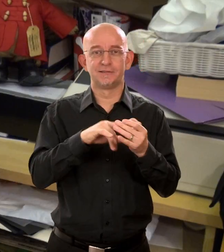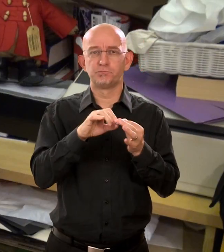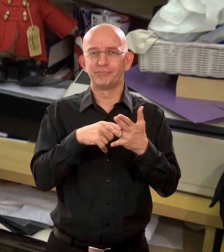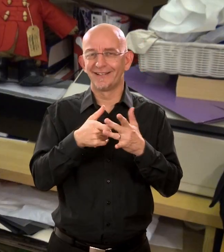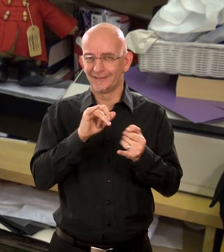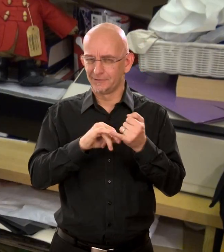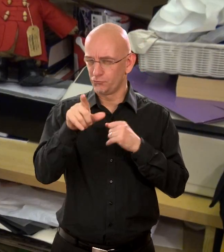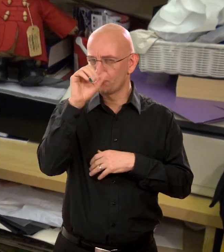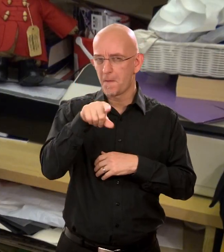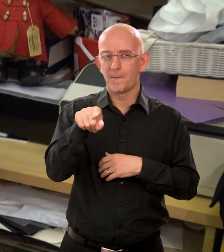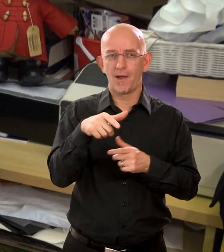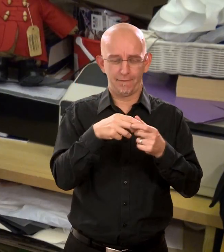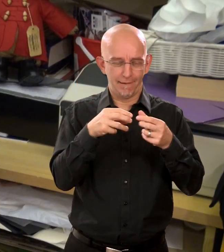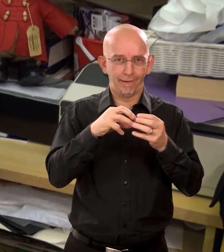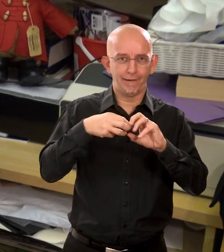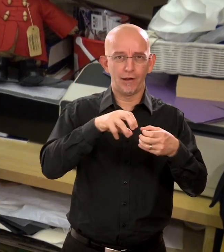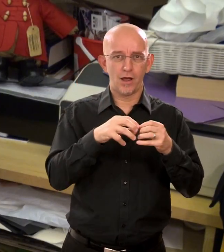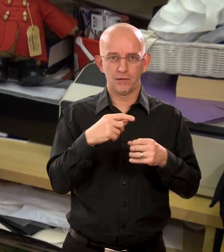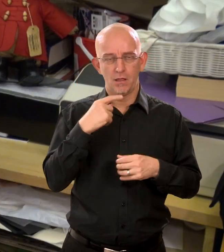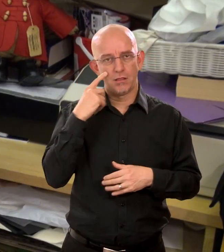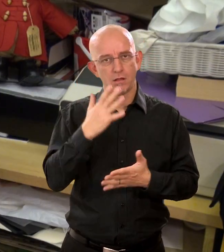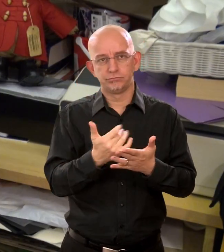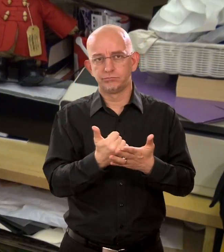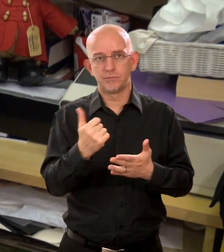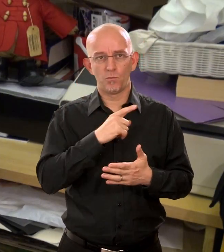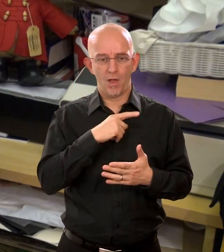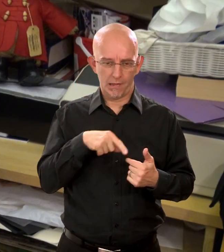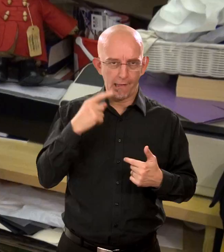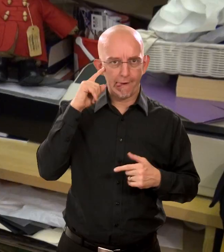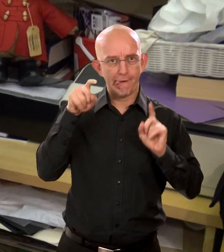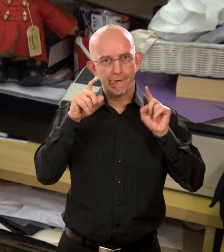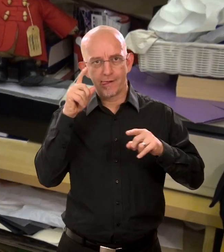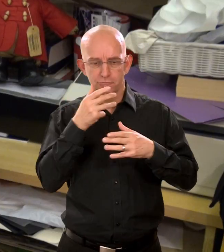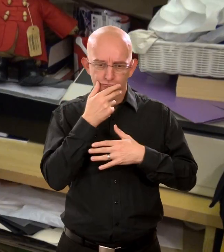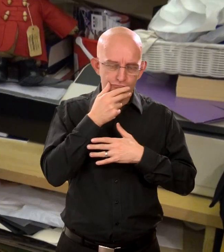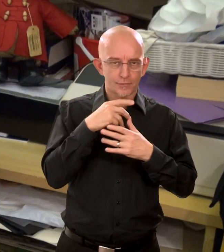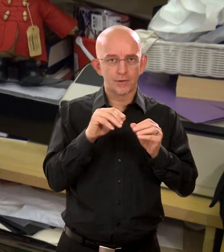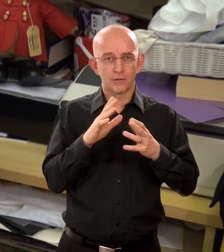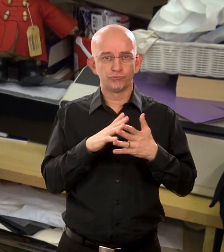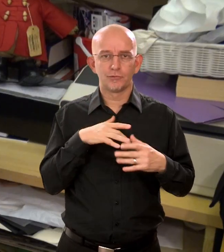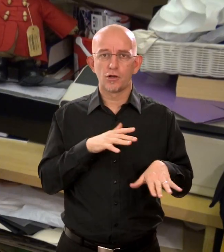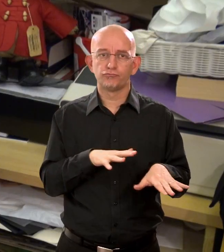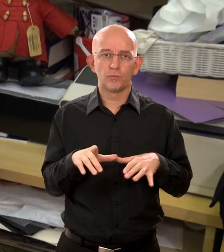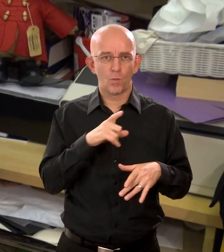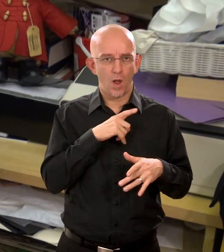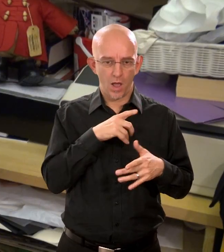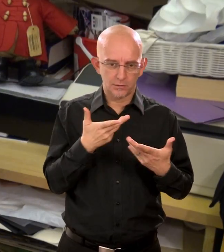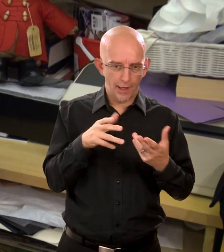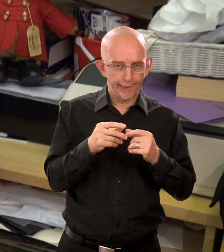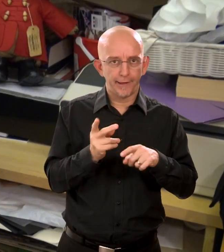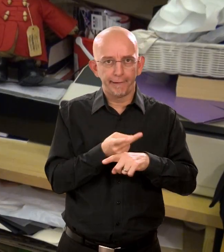and they were comforting too because they were repetitive to make. Yeah. But you could vary the model making